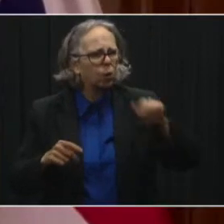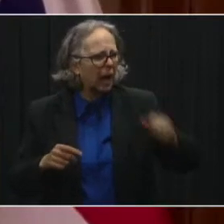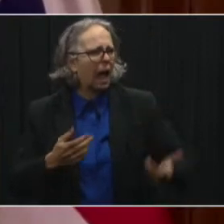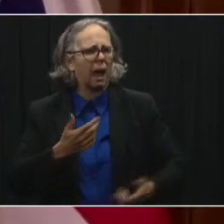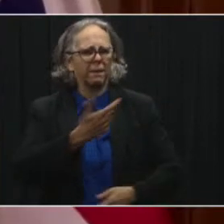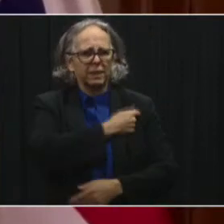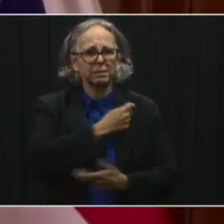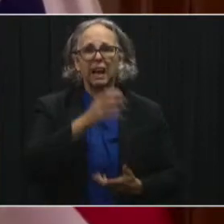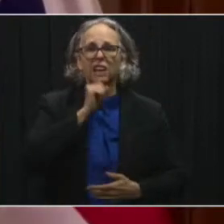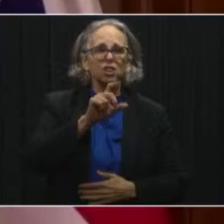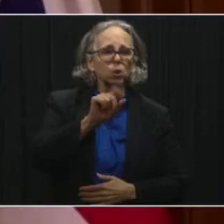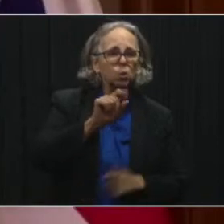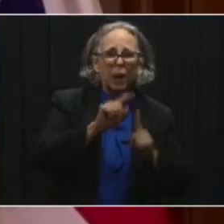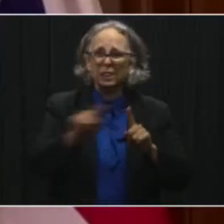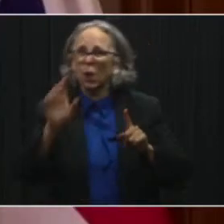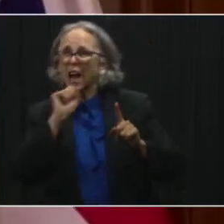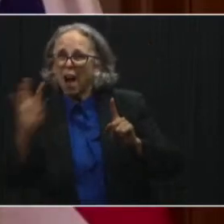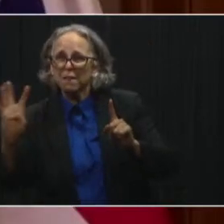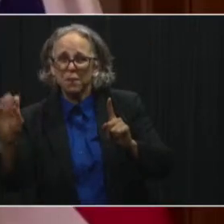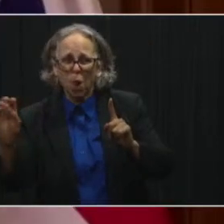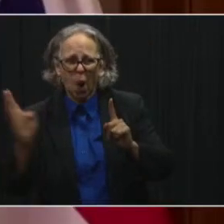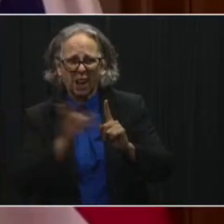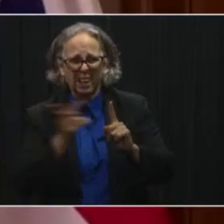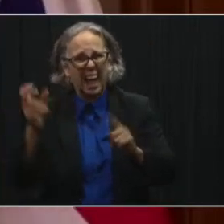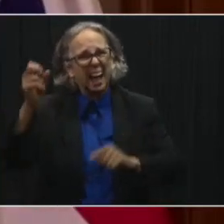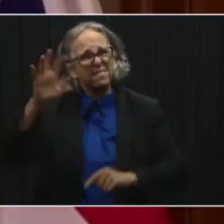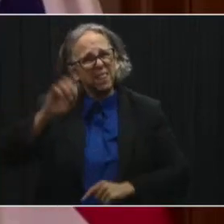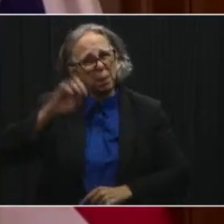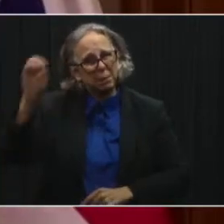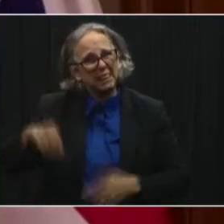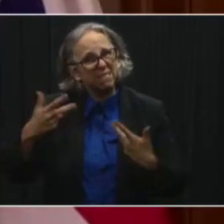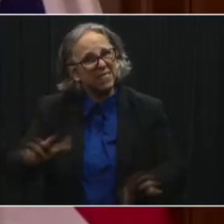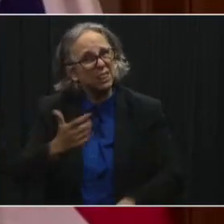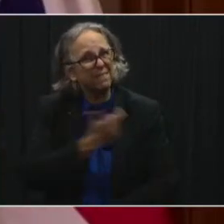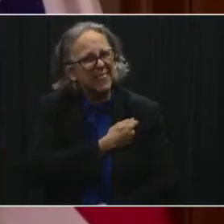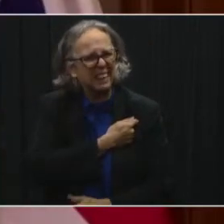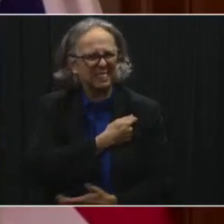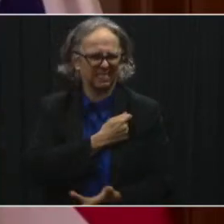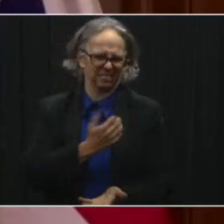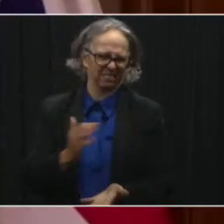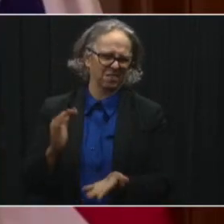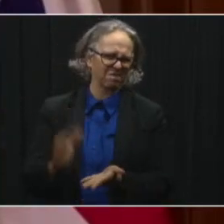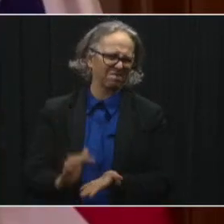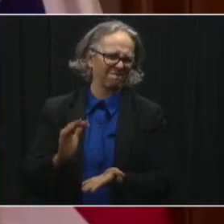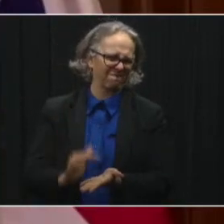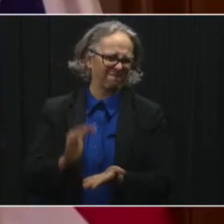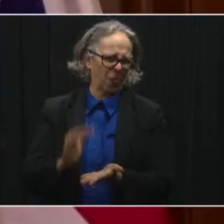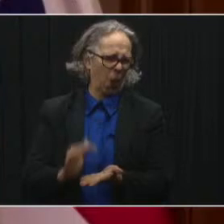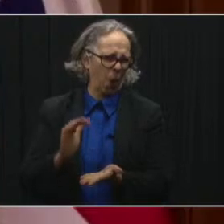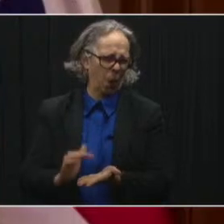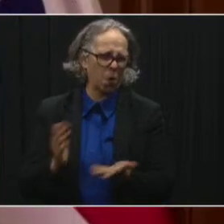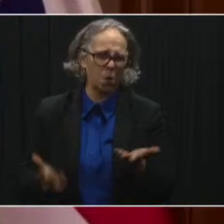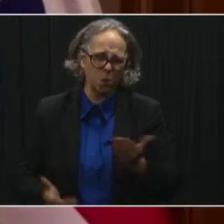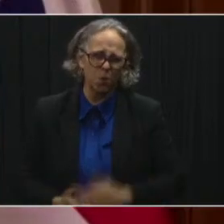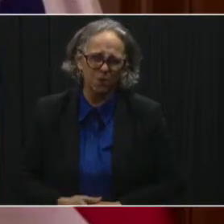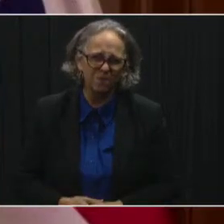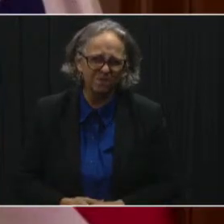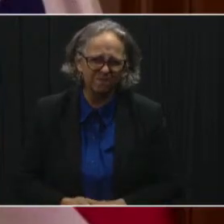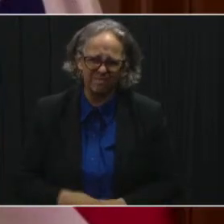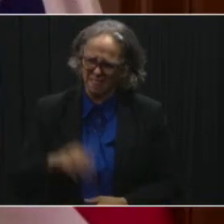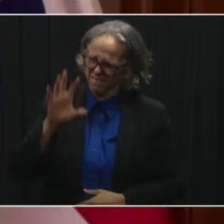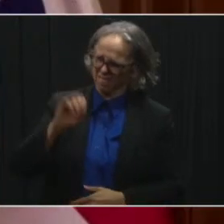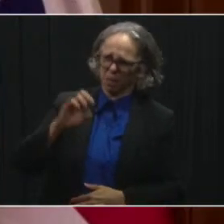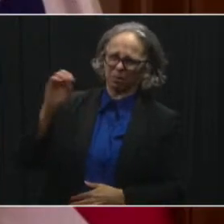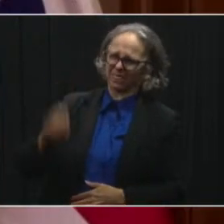at 50%. I mean, you know, so we got half the people 20 to 40 are pretty well covered, and you know, in